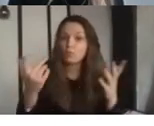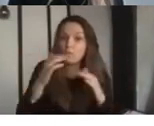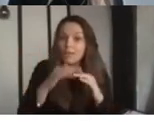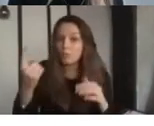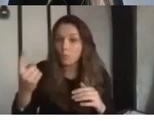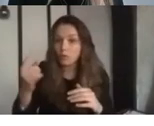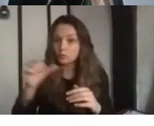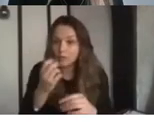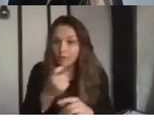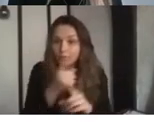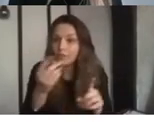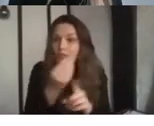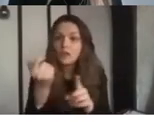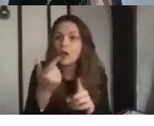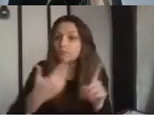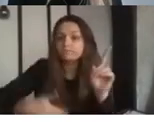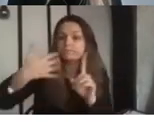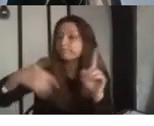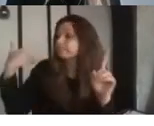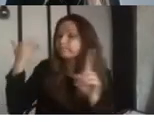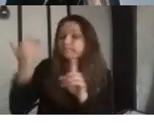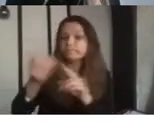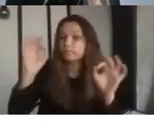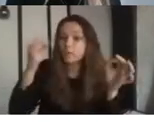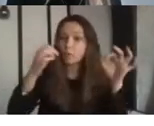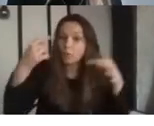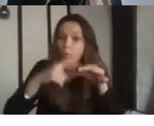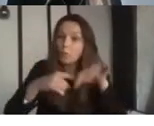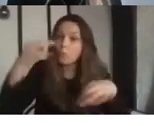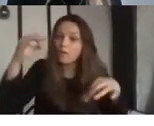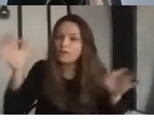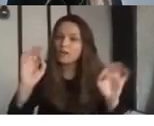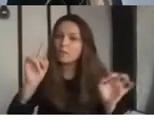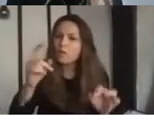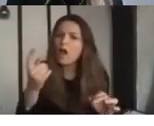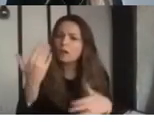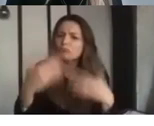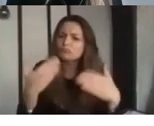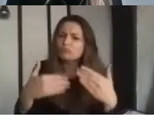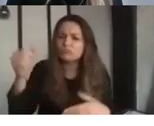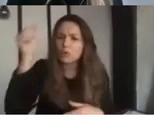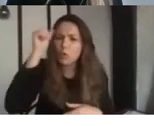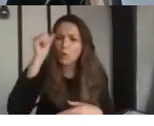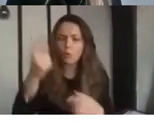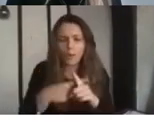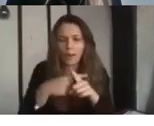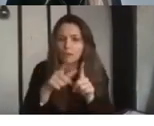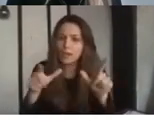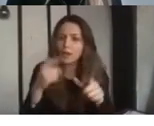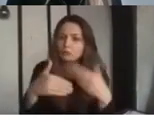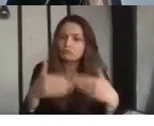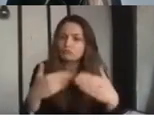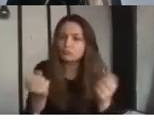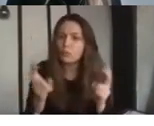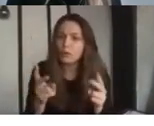learners may not have a previous qualification, but they have a good working knowledge of English. So your English level will be assessed